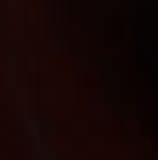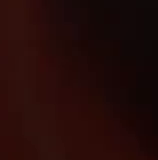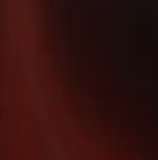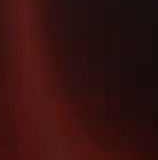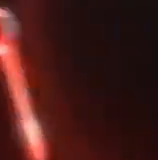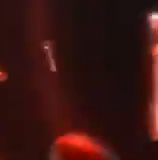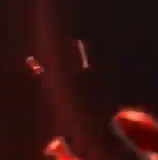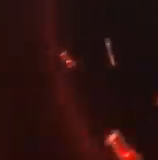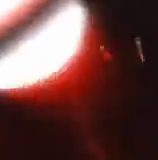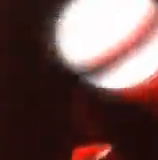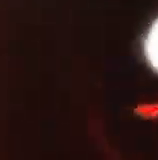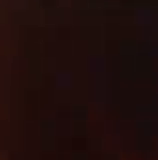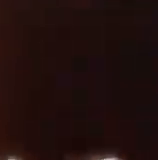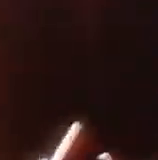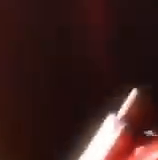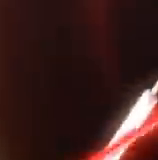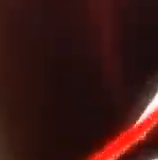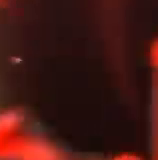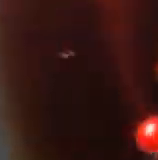ibiti.